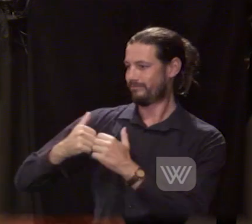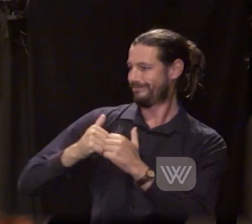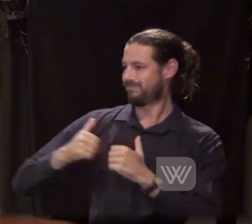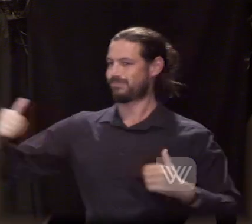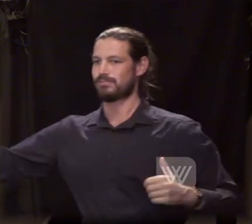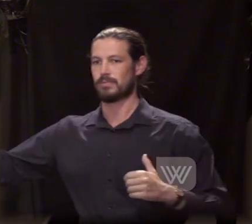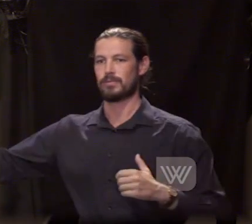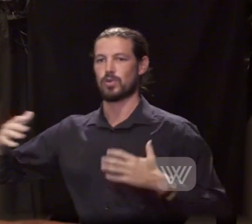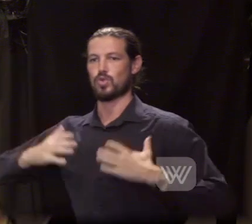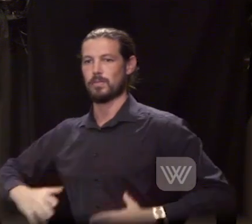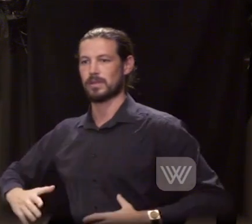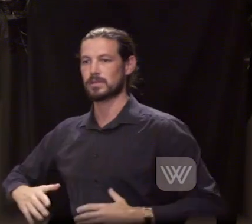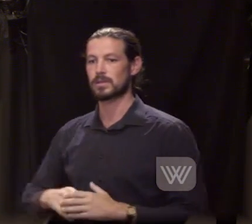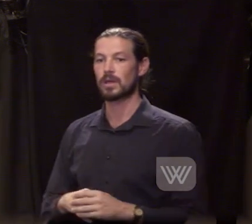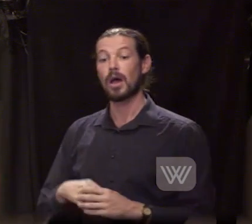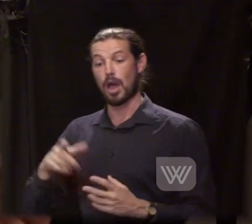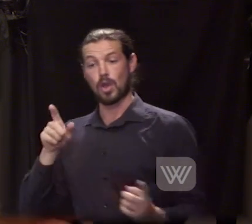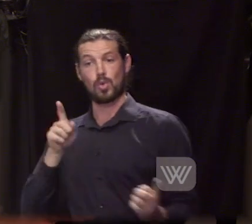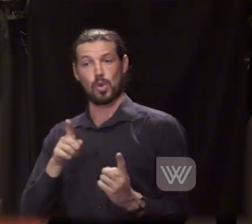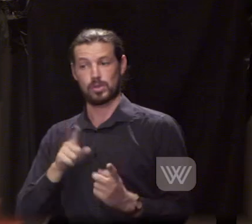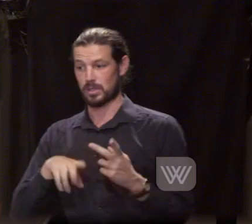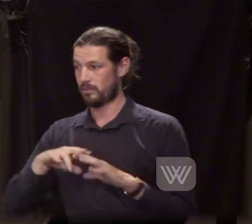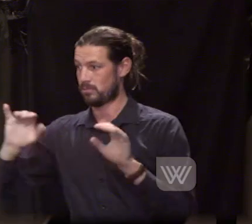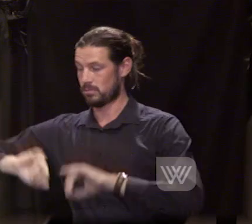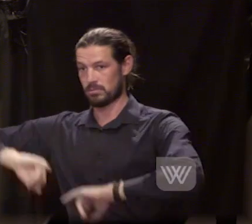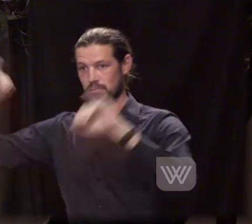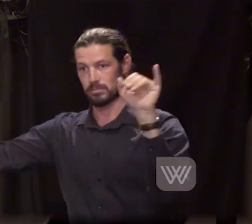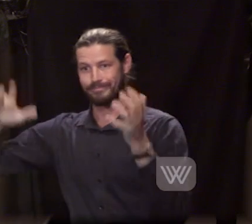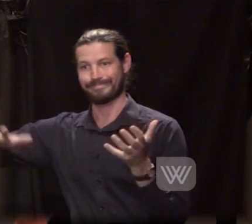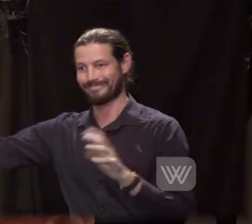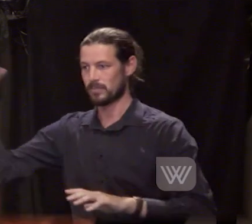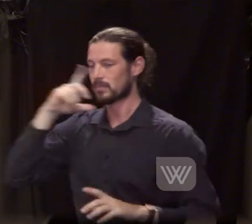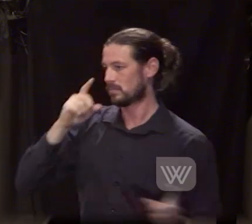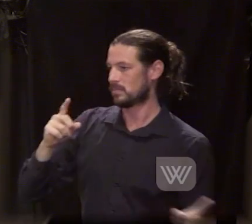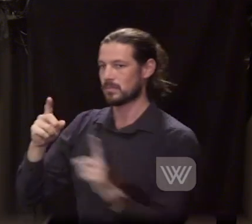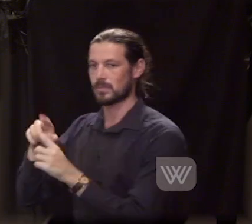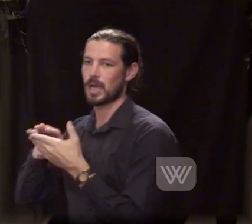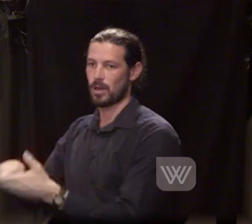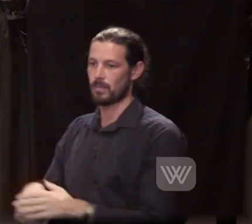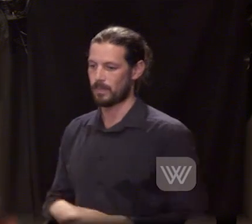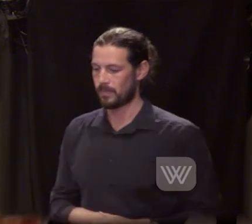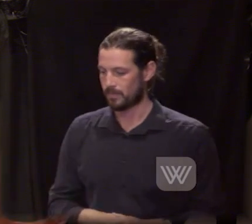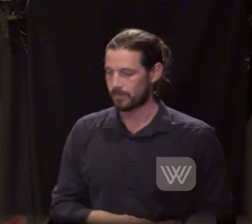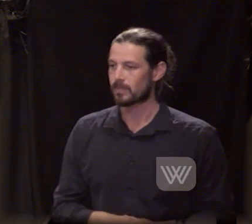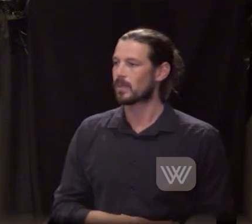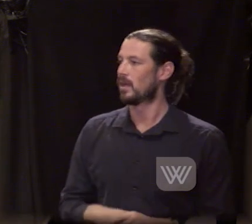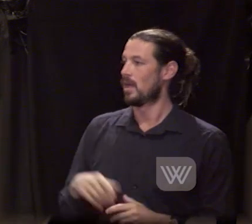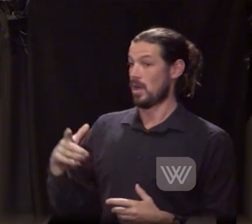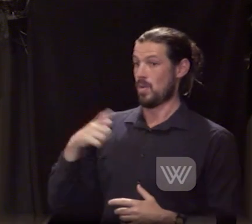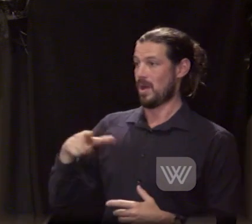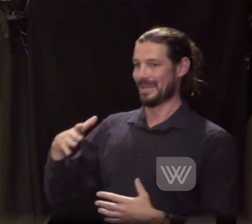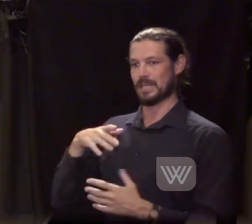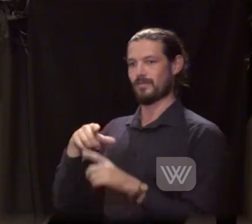beings. It's still close enough that they can get to us if we had an actual emergency, because we're still guarded under International Review